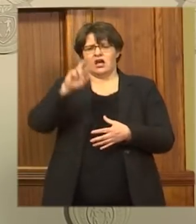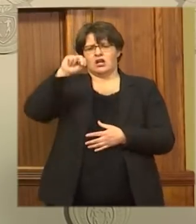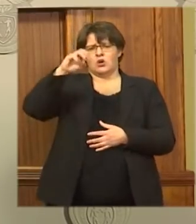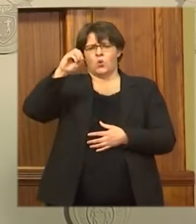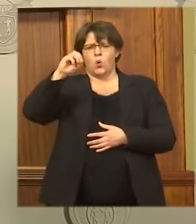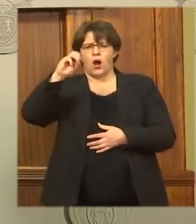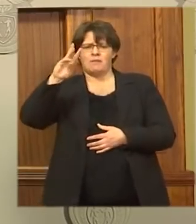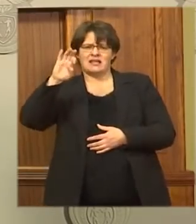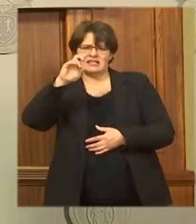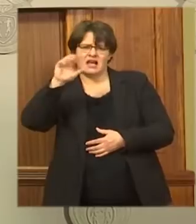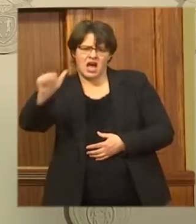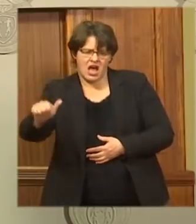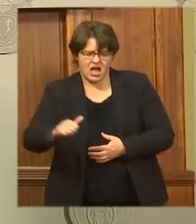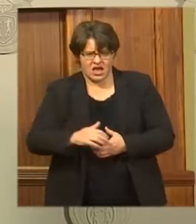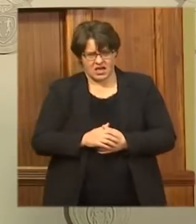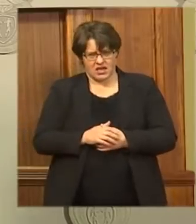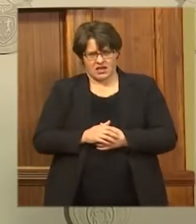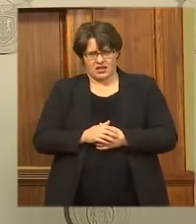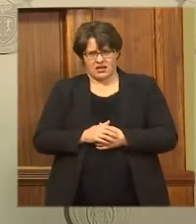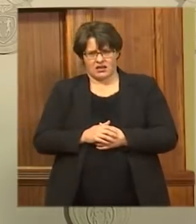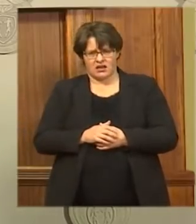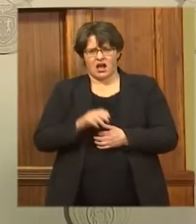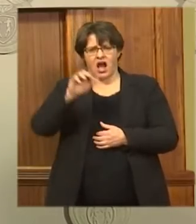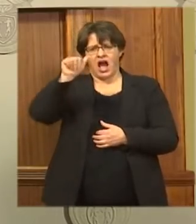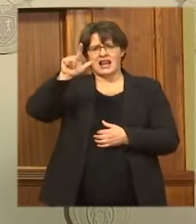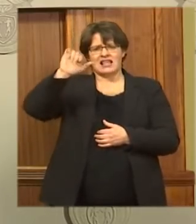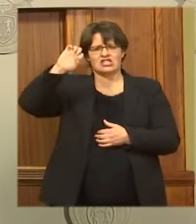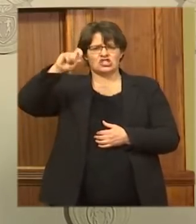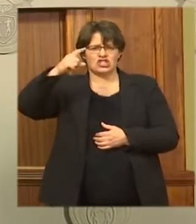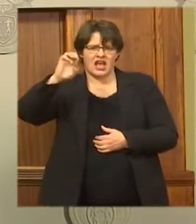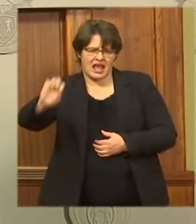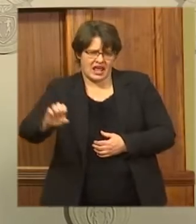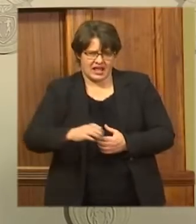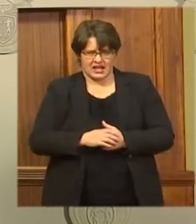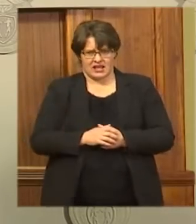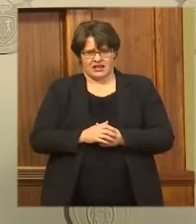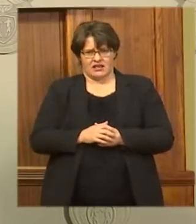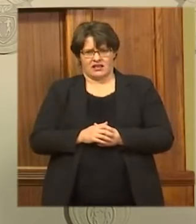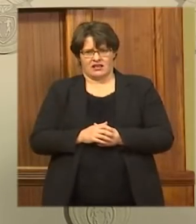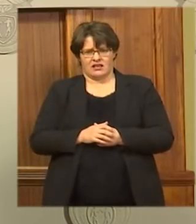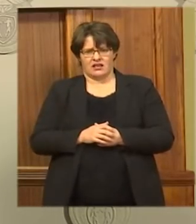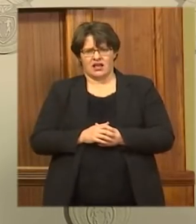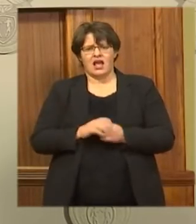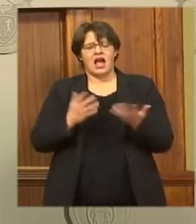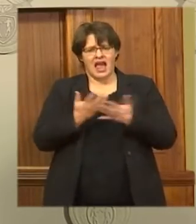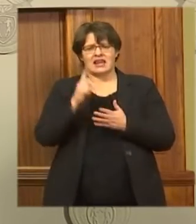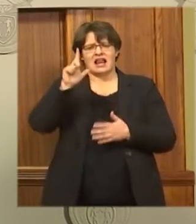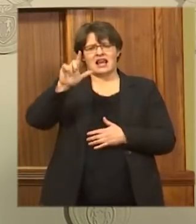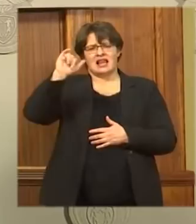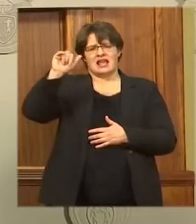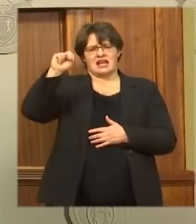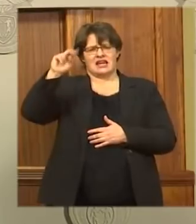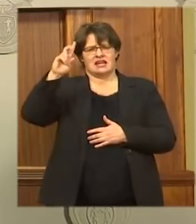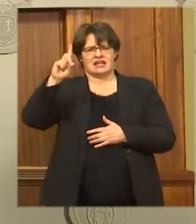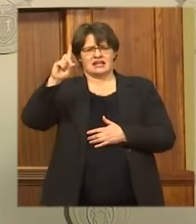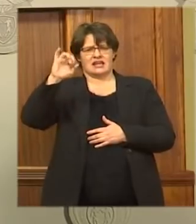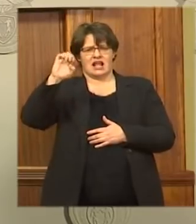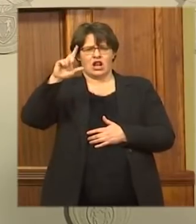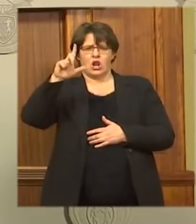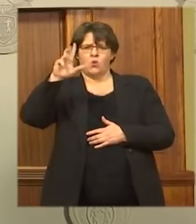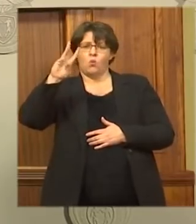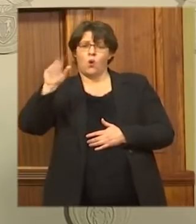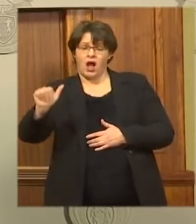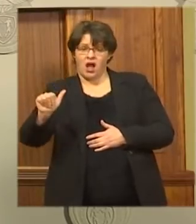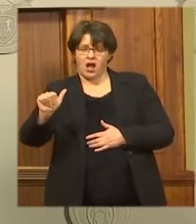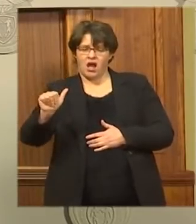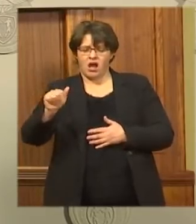Nwabisa Ngwadela, Alicia Korki, and Lindelwa Penny.